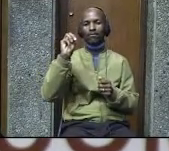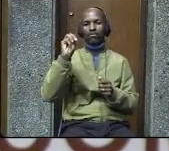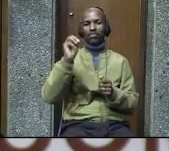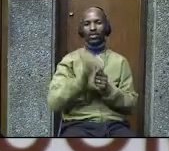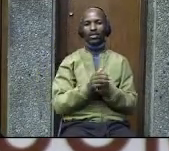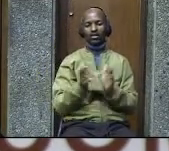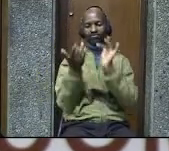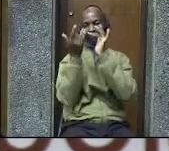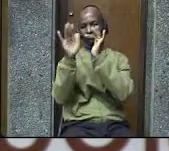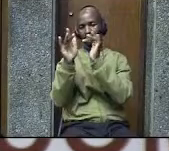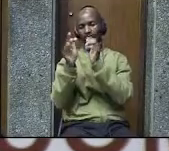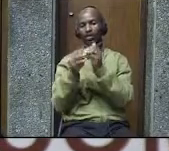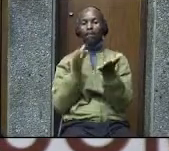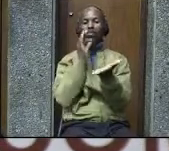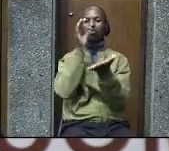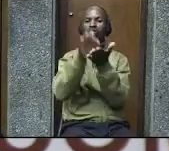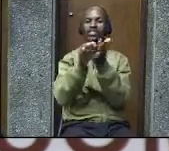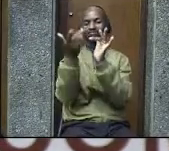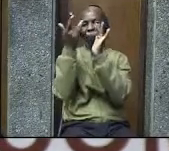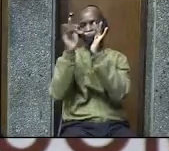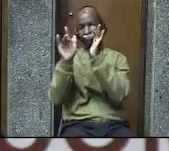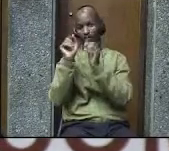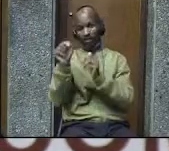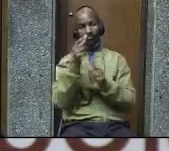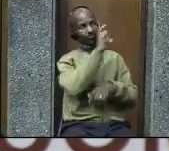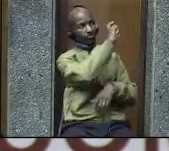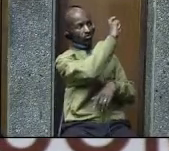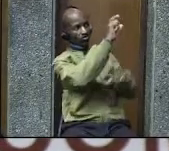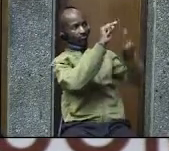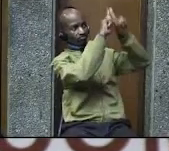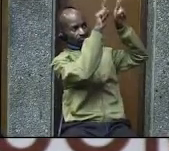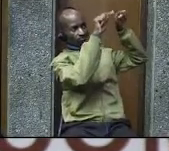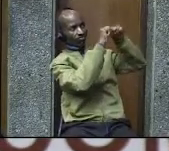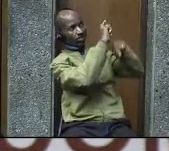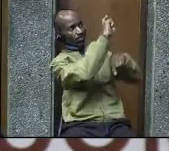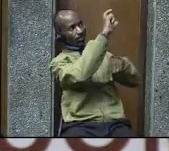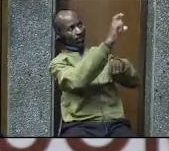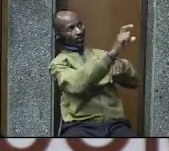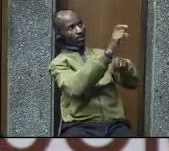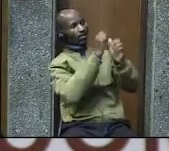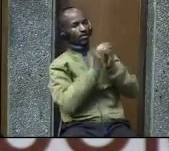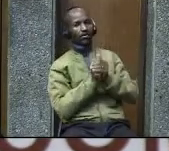Send your proposals to this email or nine. Na ya vele screen ni na ibona ne?